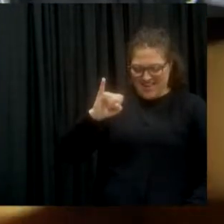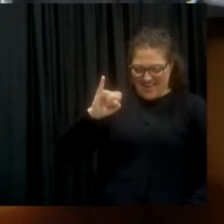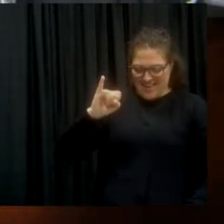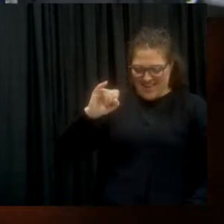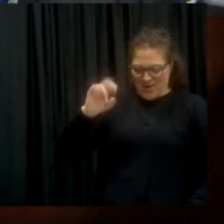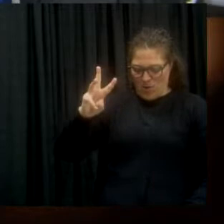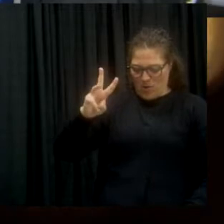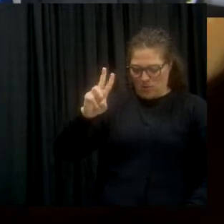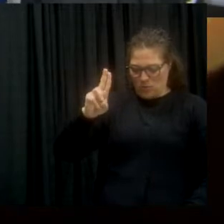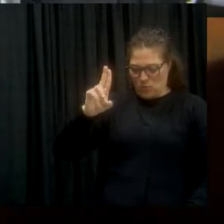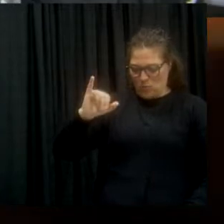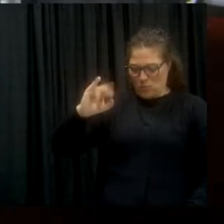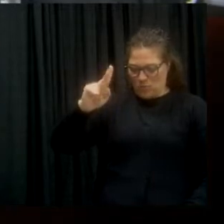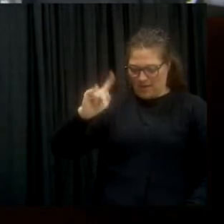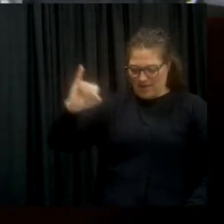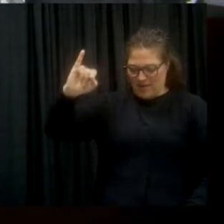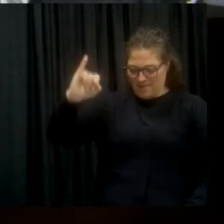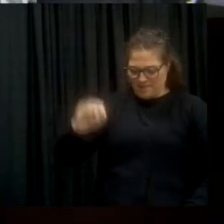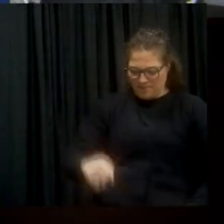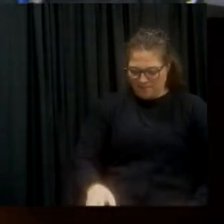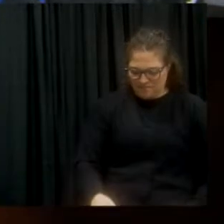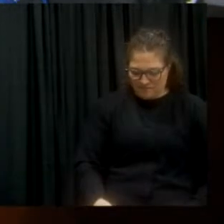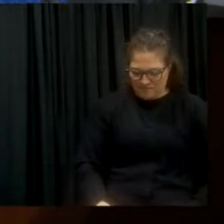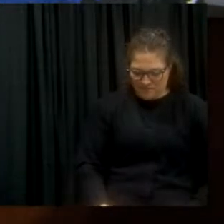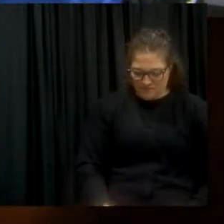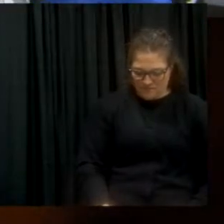Sia Wiki.